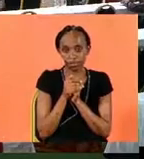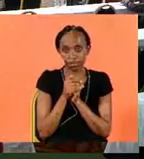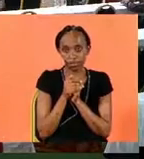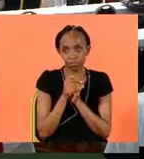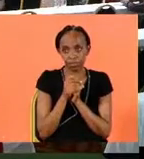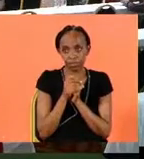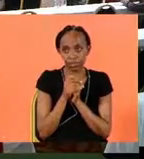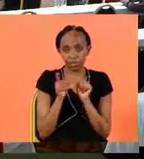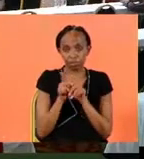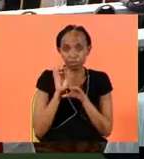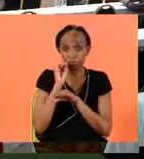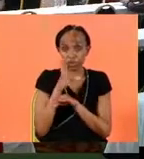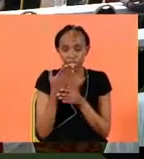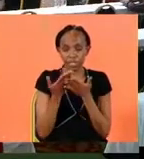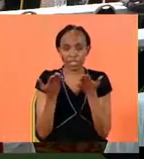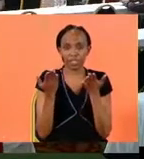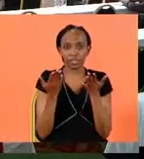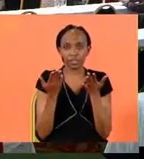or to broadcast these